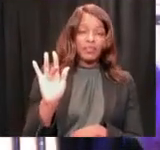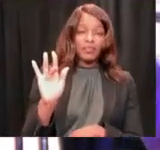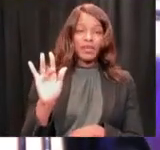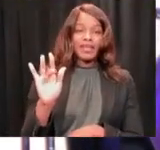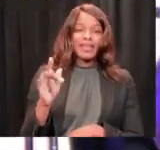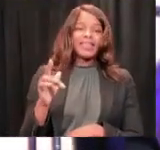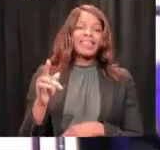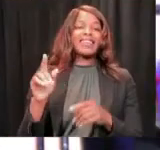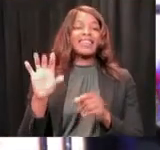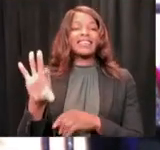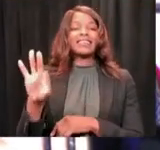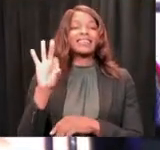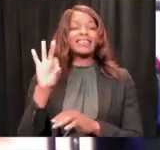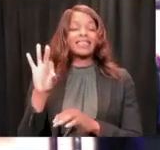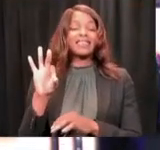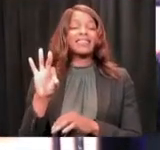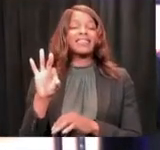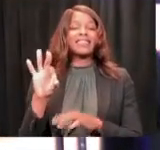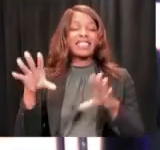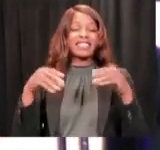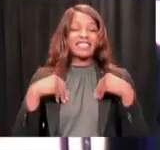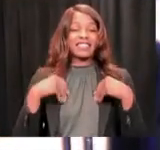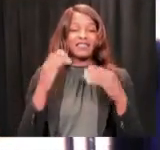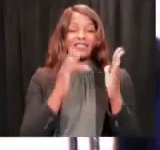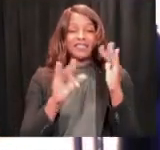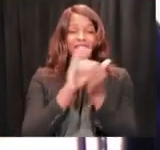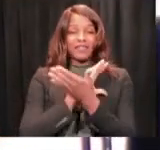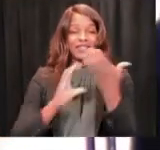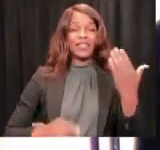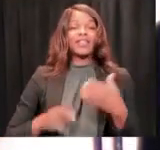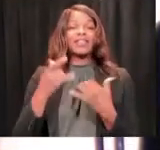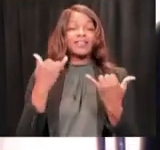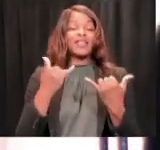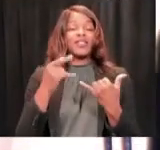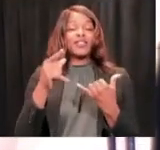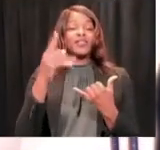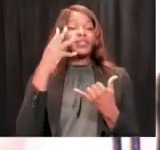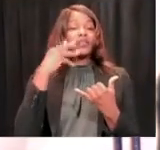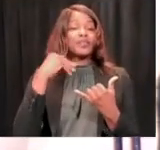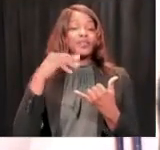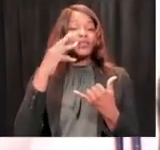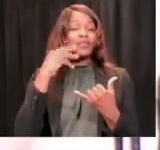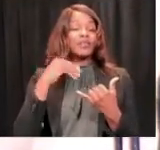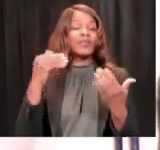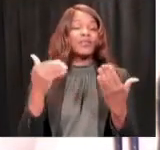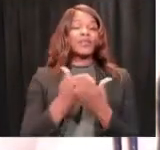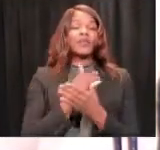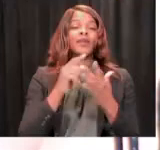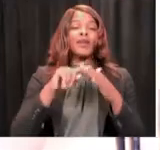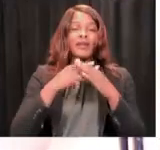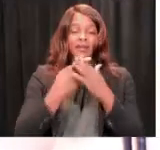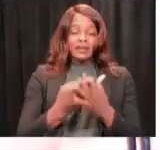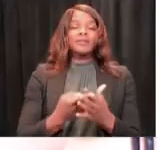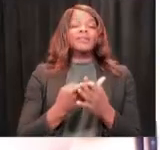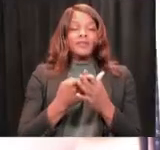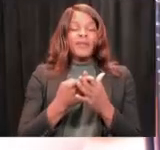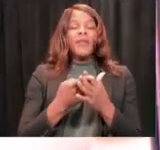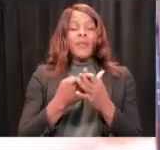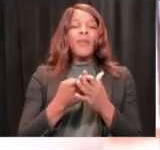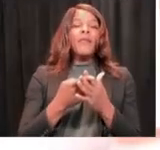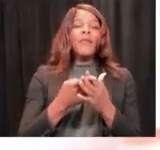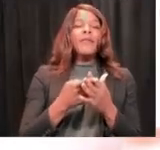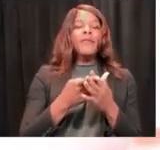accept Jesus Christ. And today, you can have a new beginning. You can get baptized and get a brand new start. And then